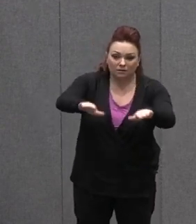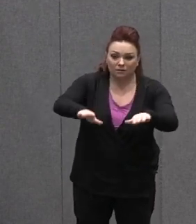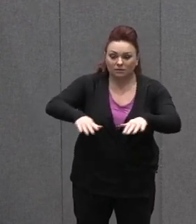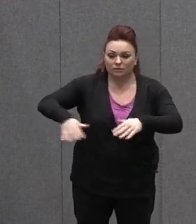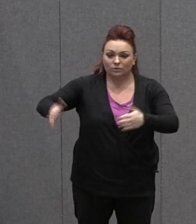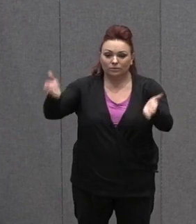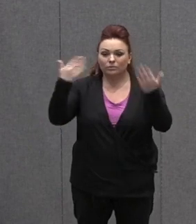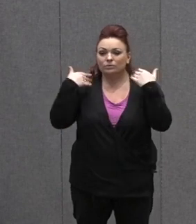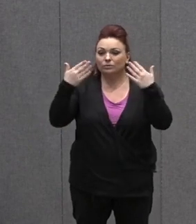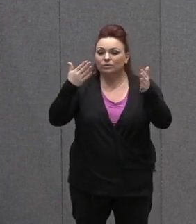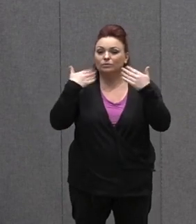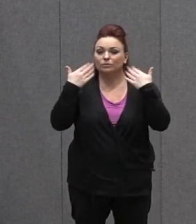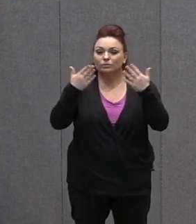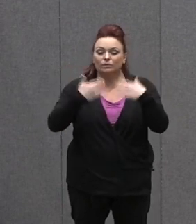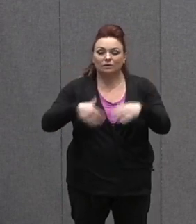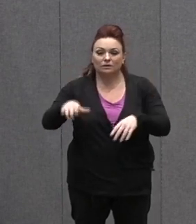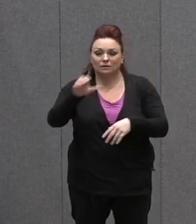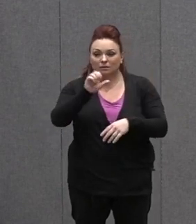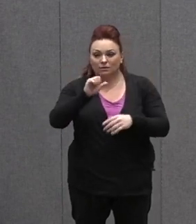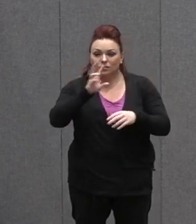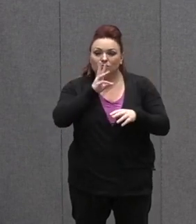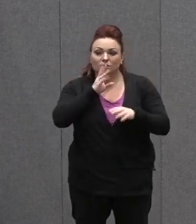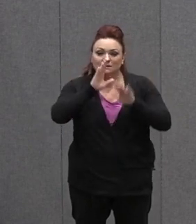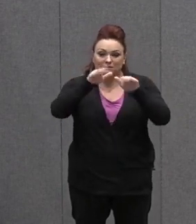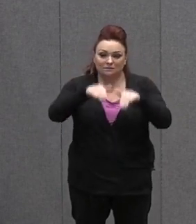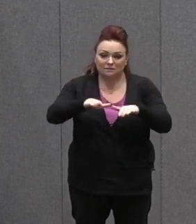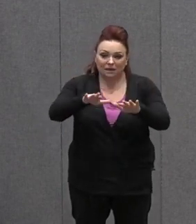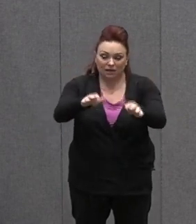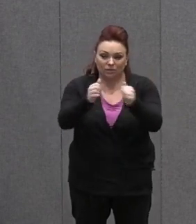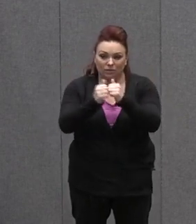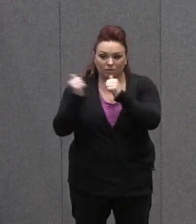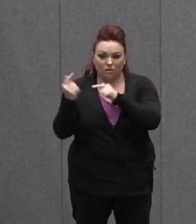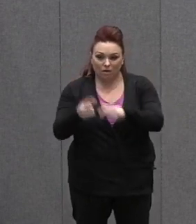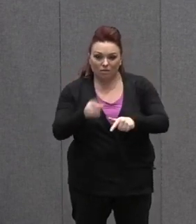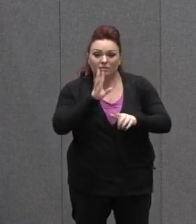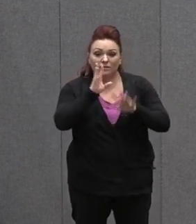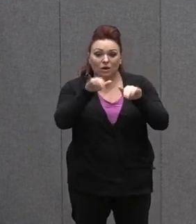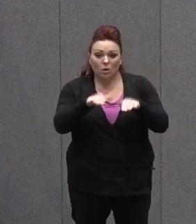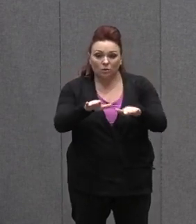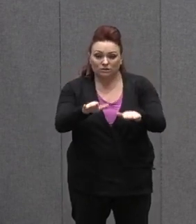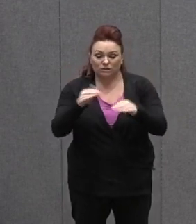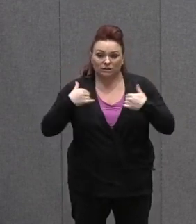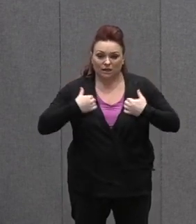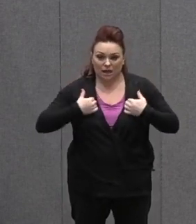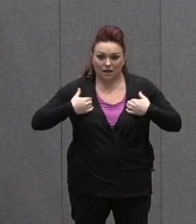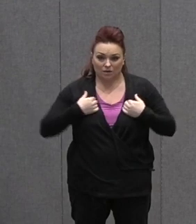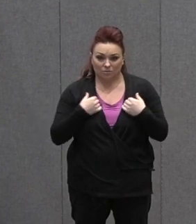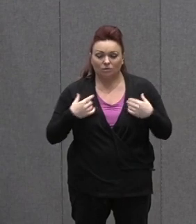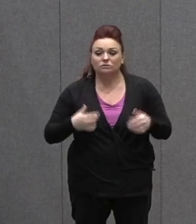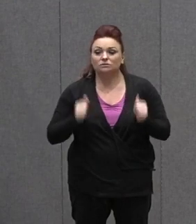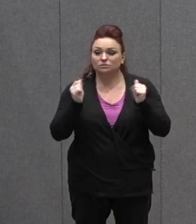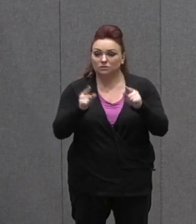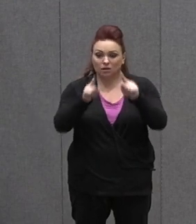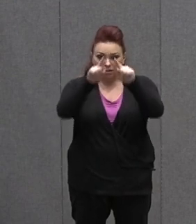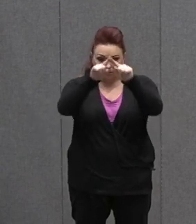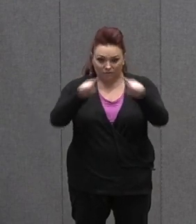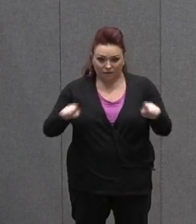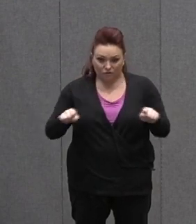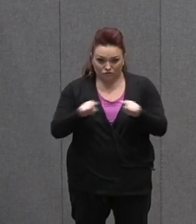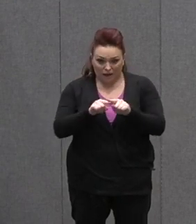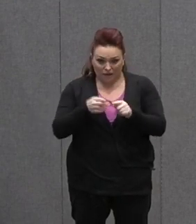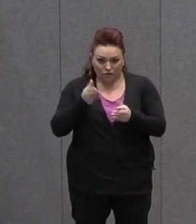and seas. Look at the sea with all the ocean animals. All the triangles